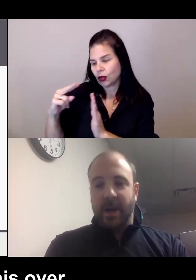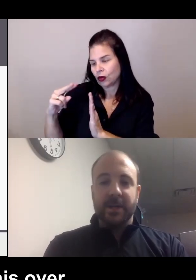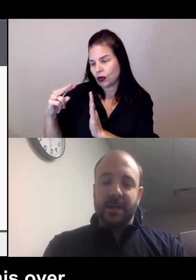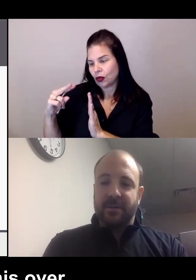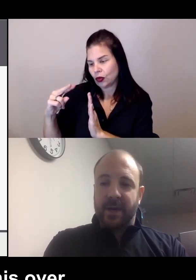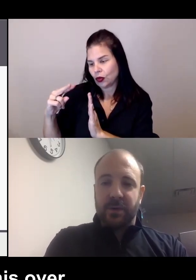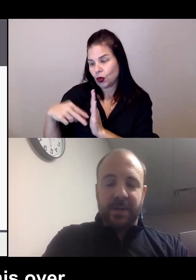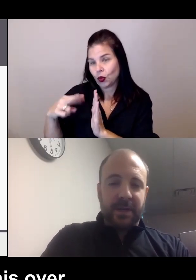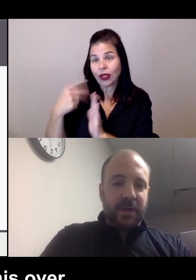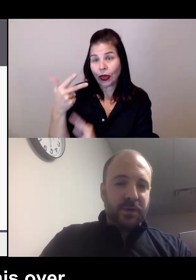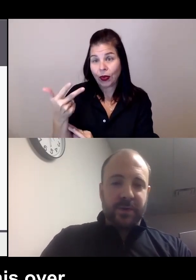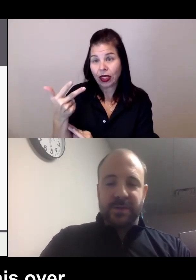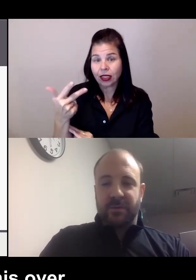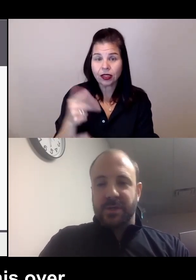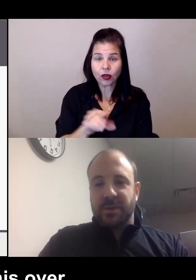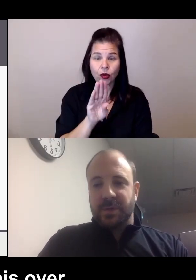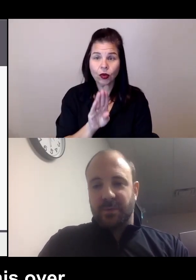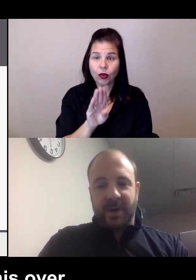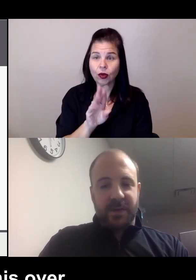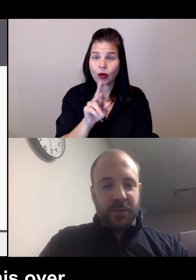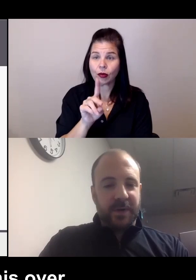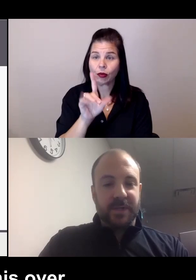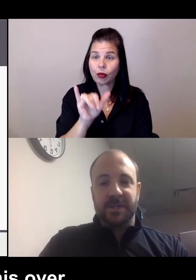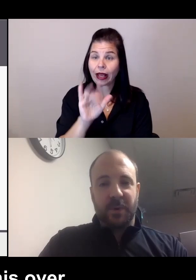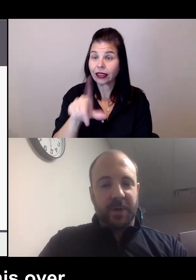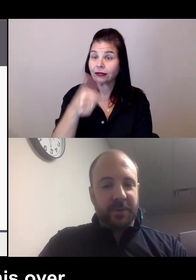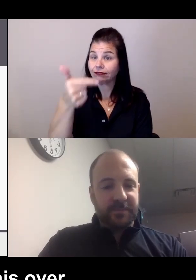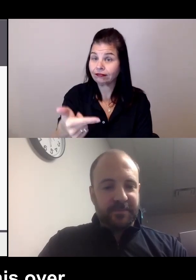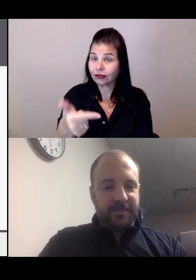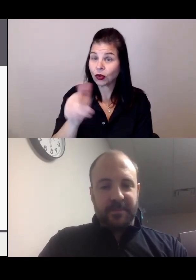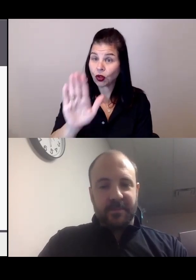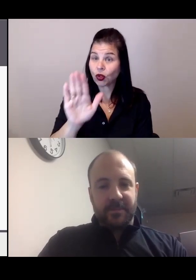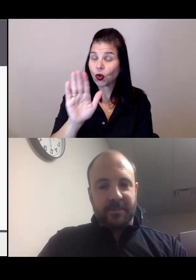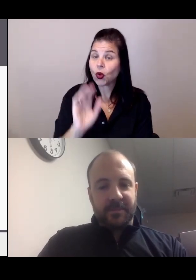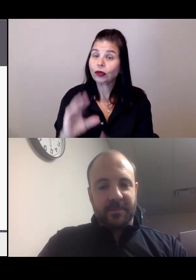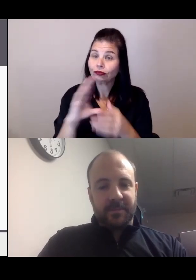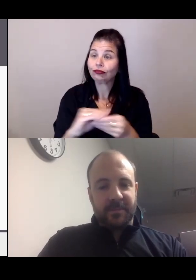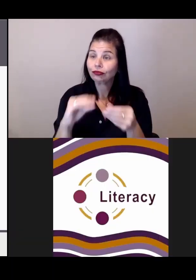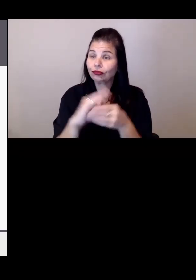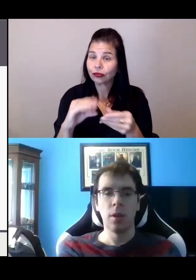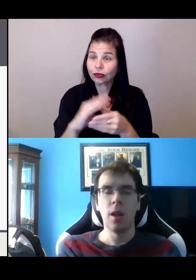So Bradley, if I could turn this over to you to provide your testimonial.